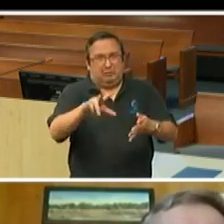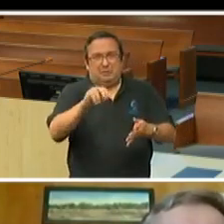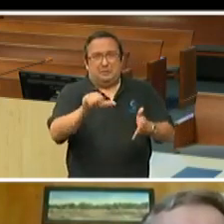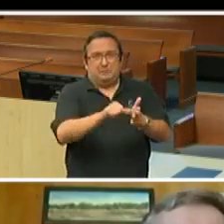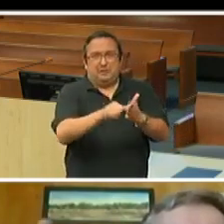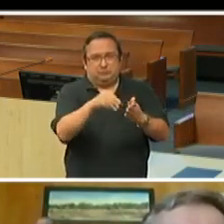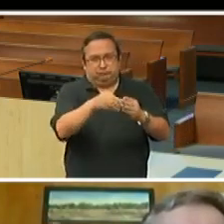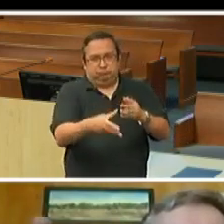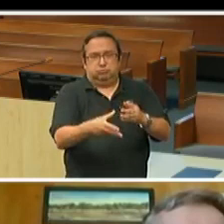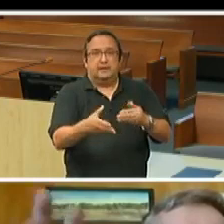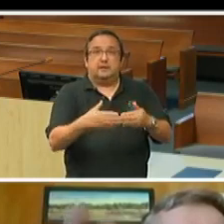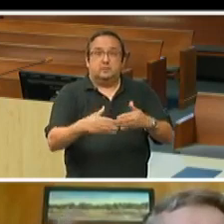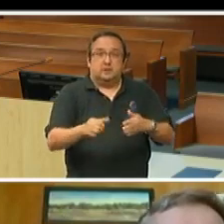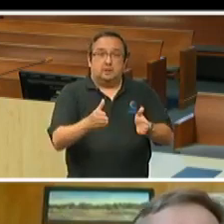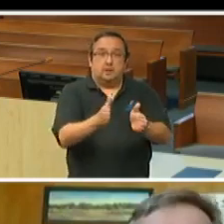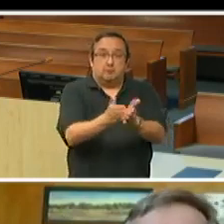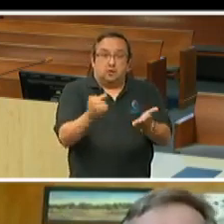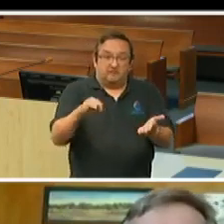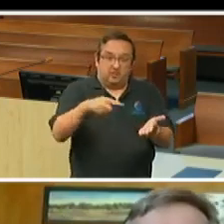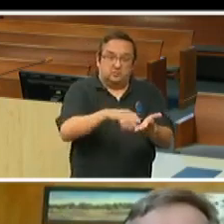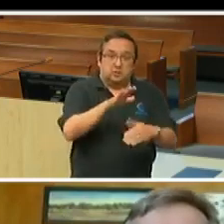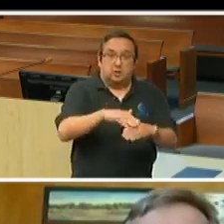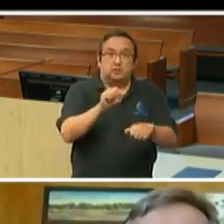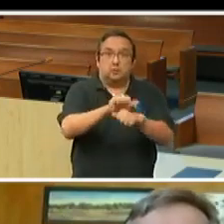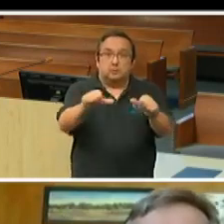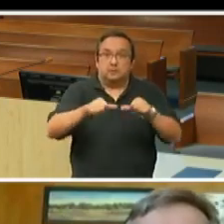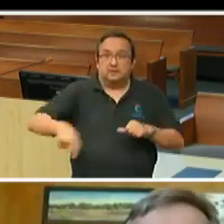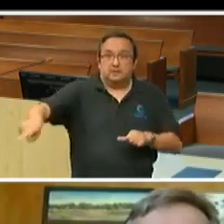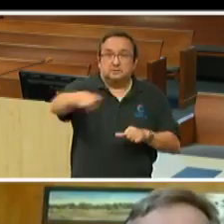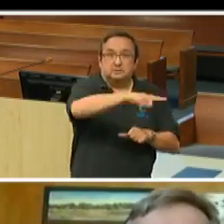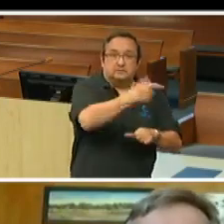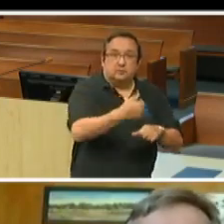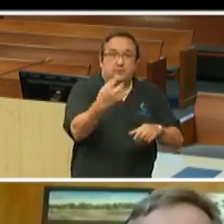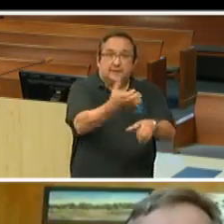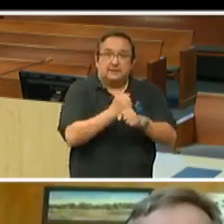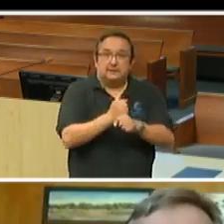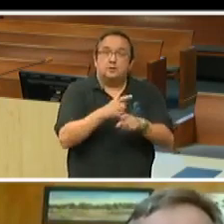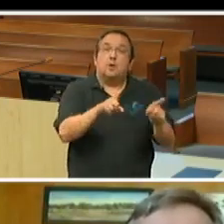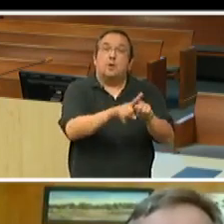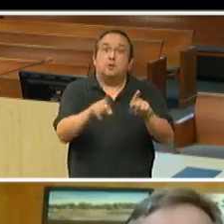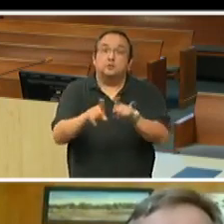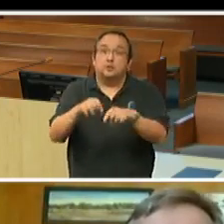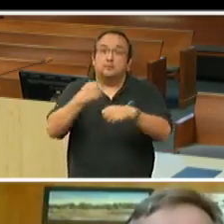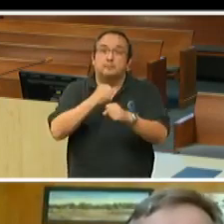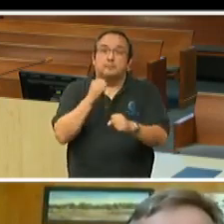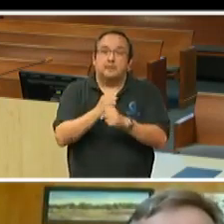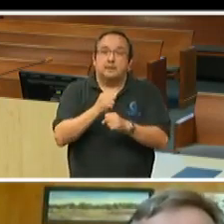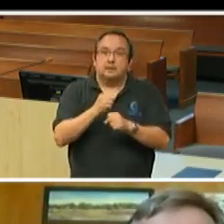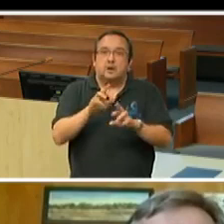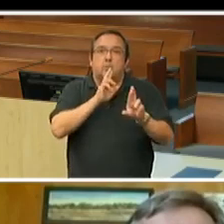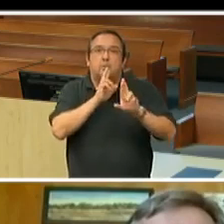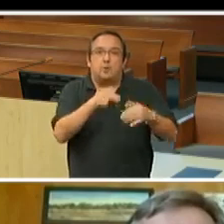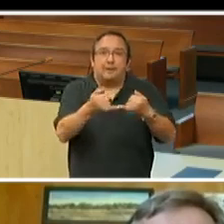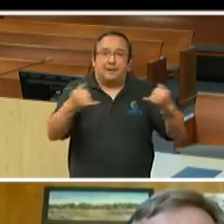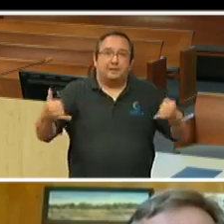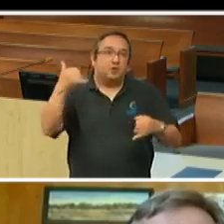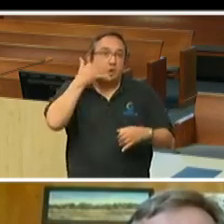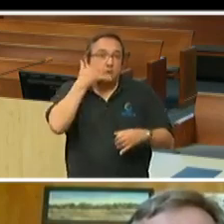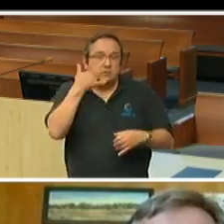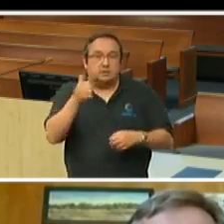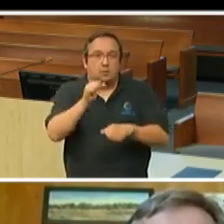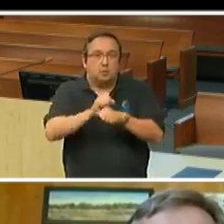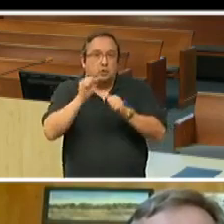So notebook of these on the work site, everybody can get it. And then create an anonymous telephone report line for employees